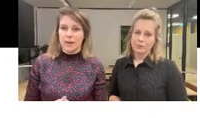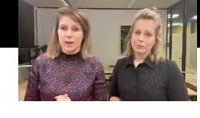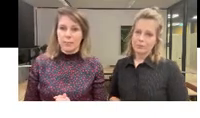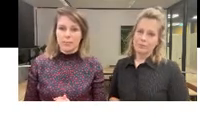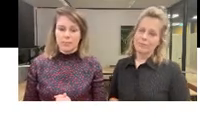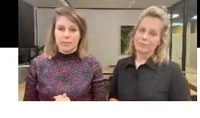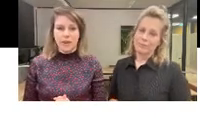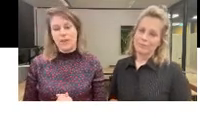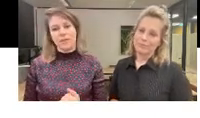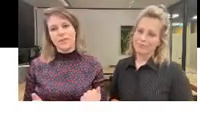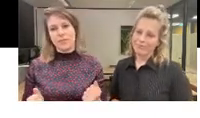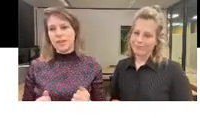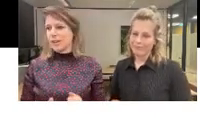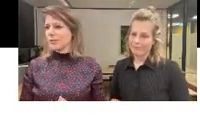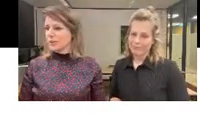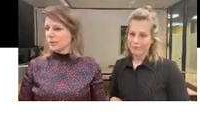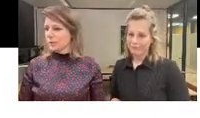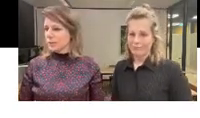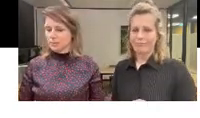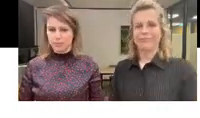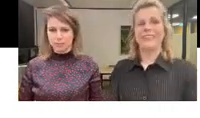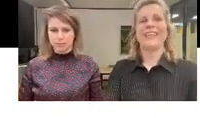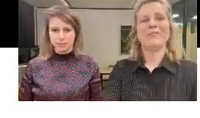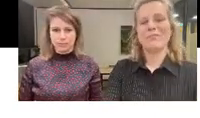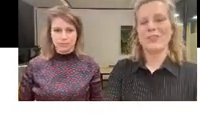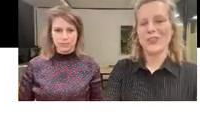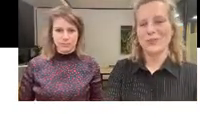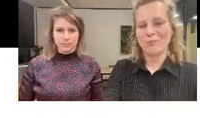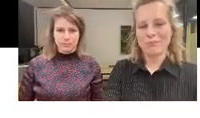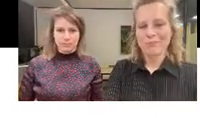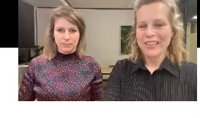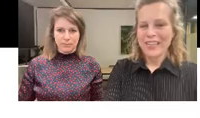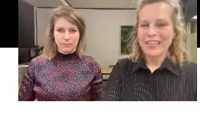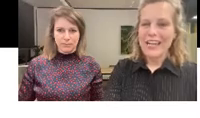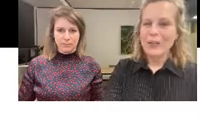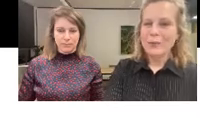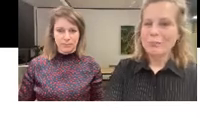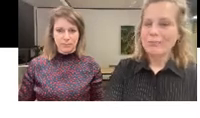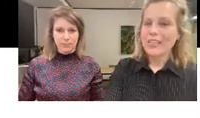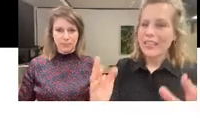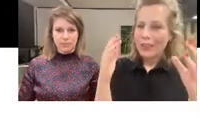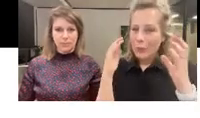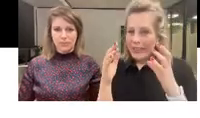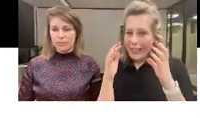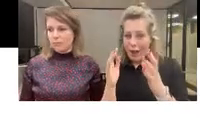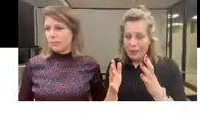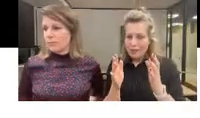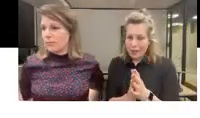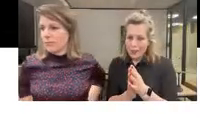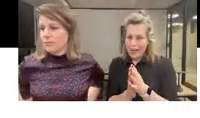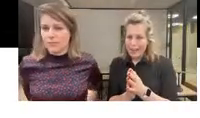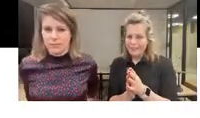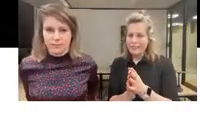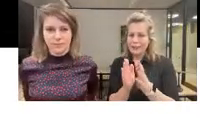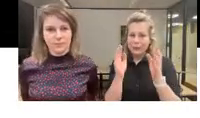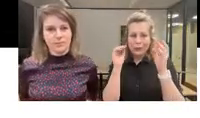And that's really good news. Yeah, so now we asked